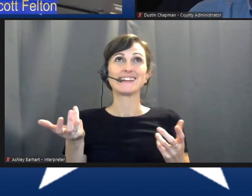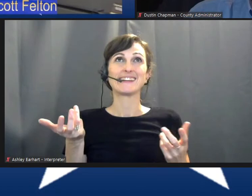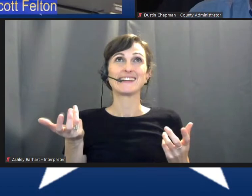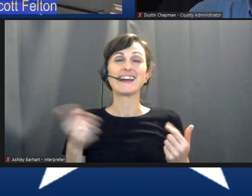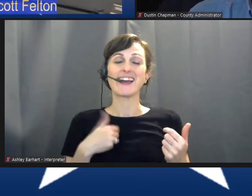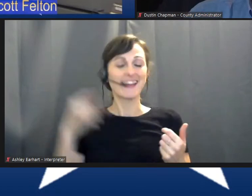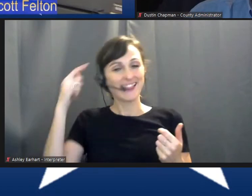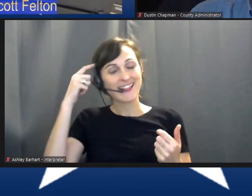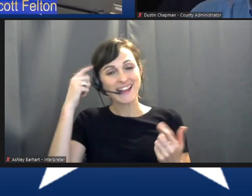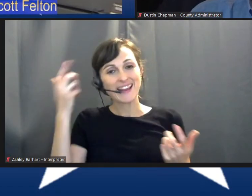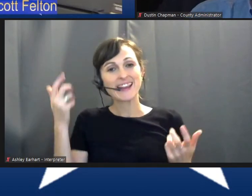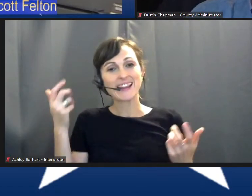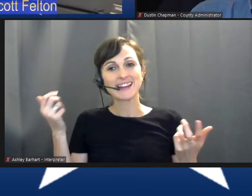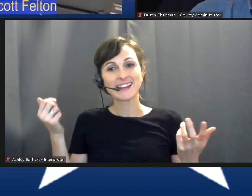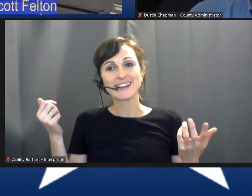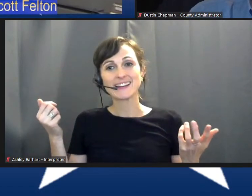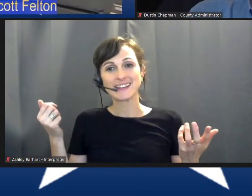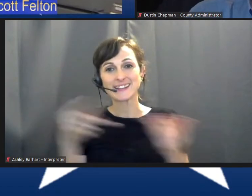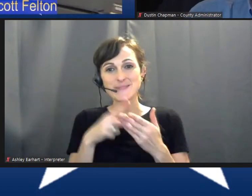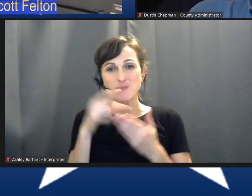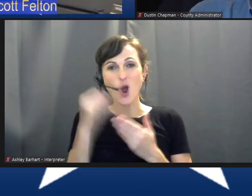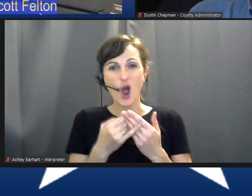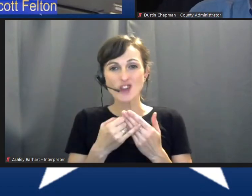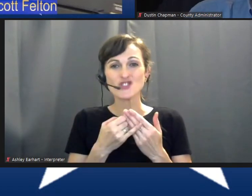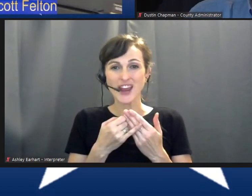think, projects,